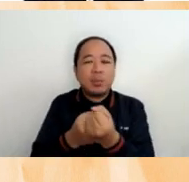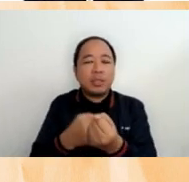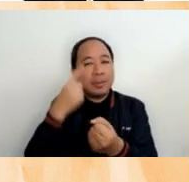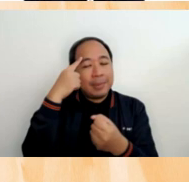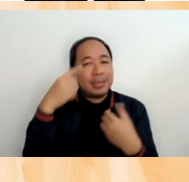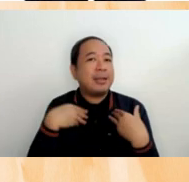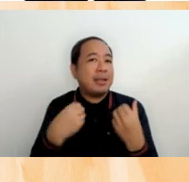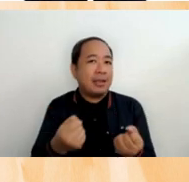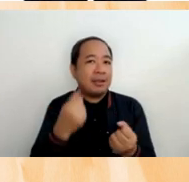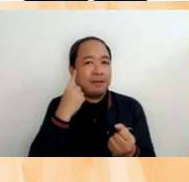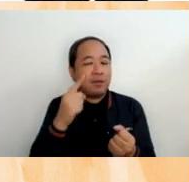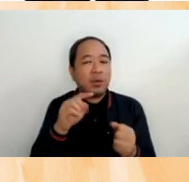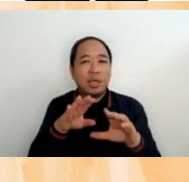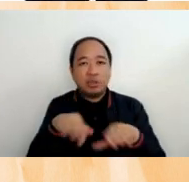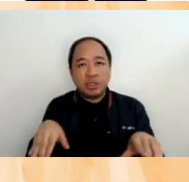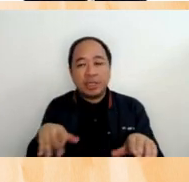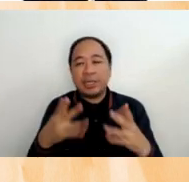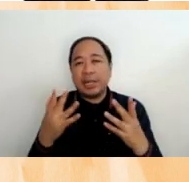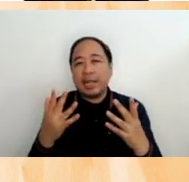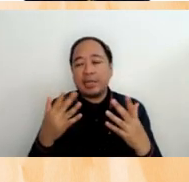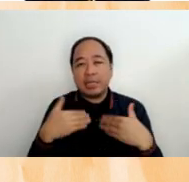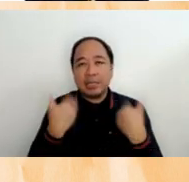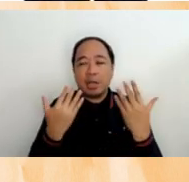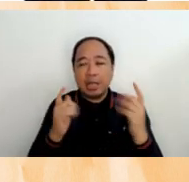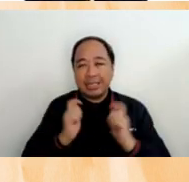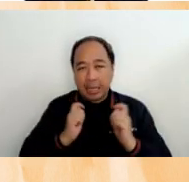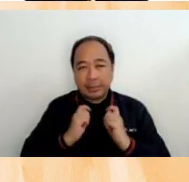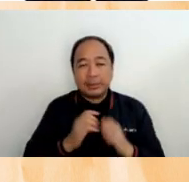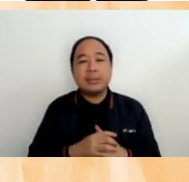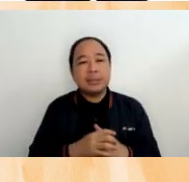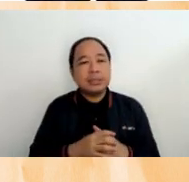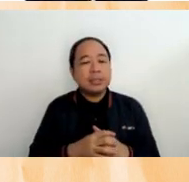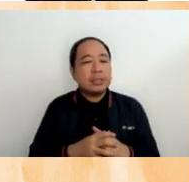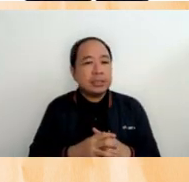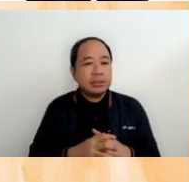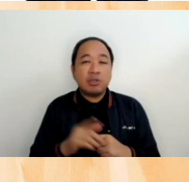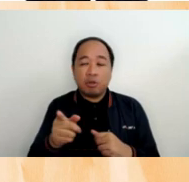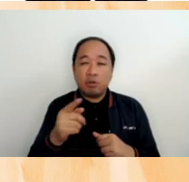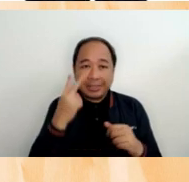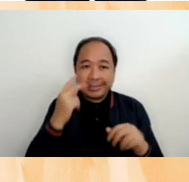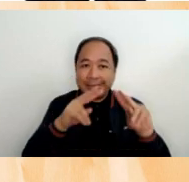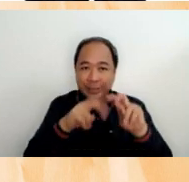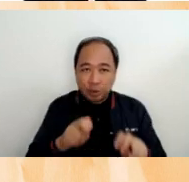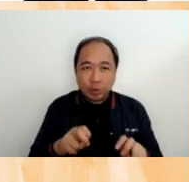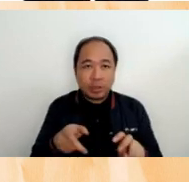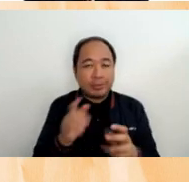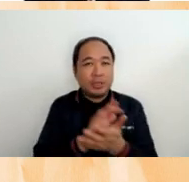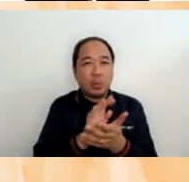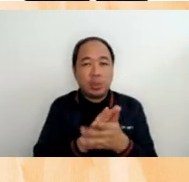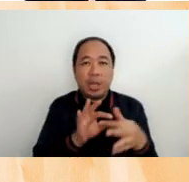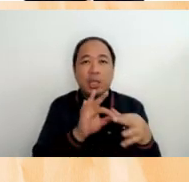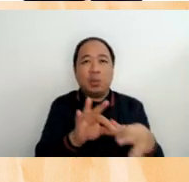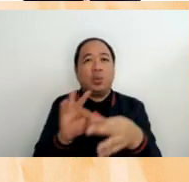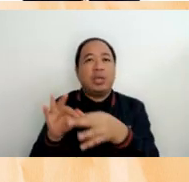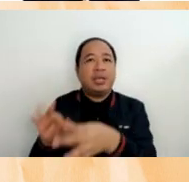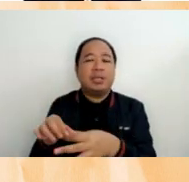connectedness is described as the degree to which young people feel that adults and peers at school care